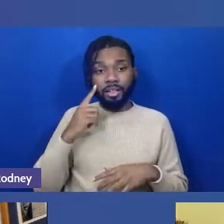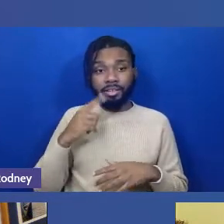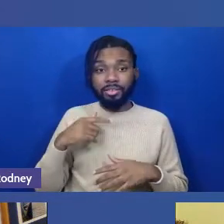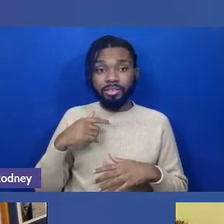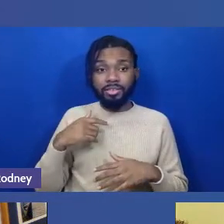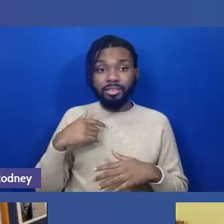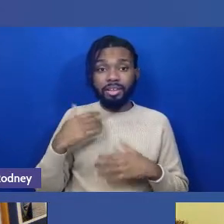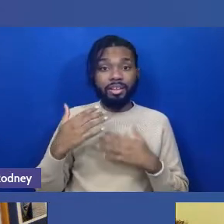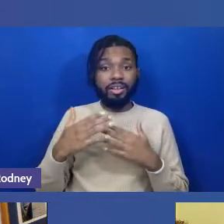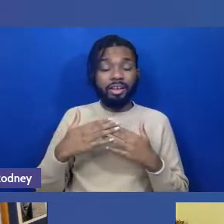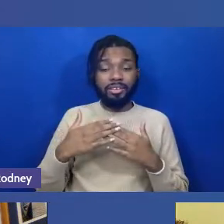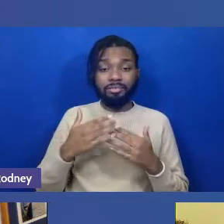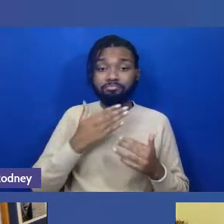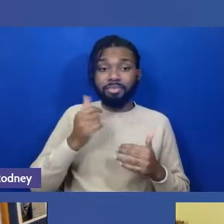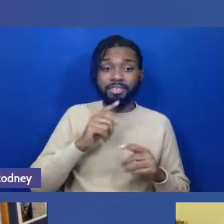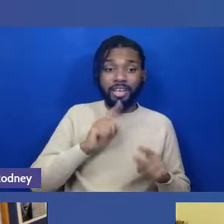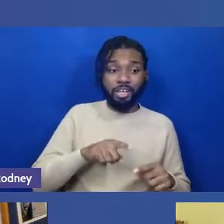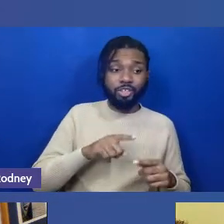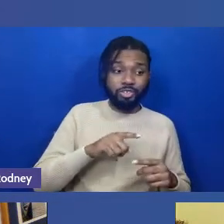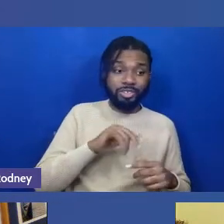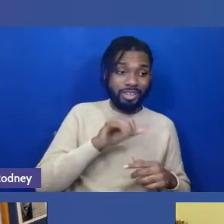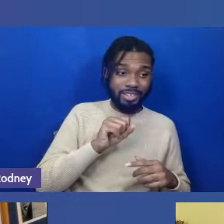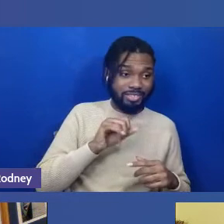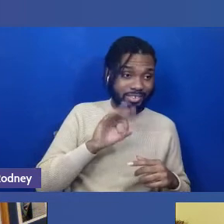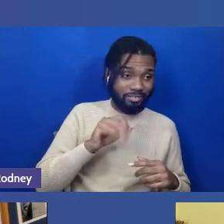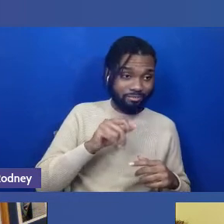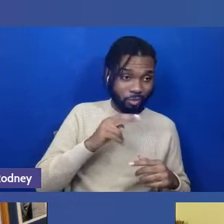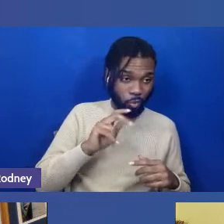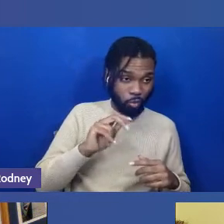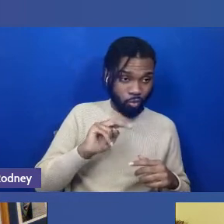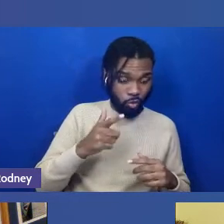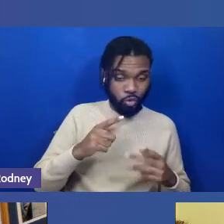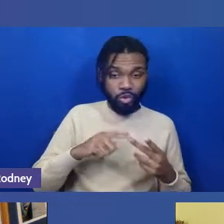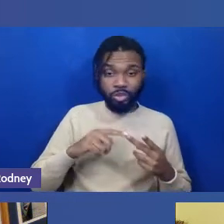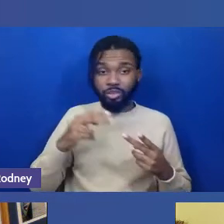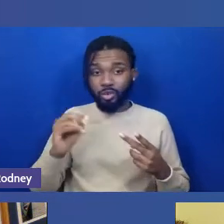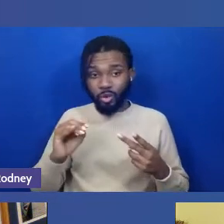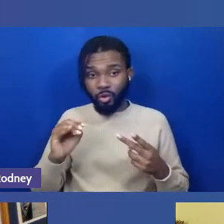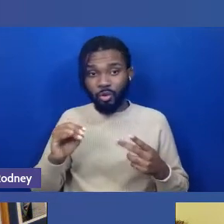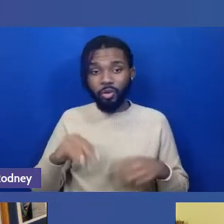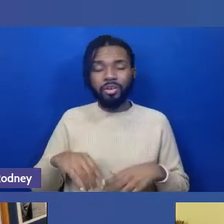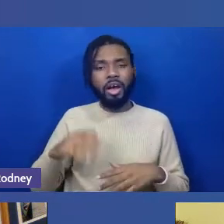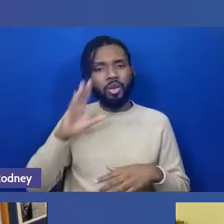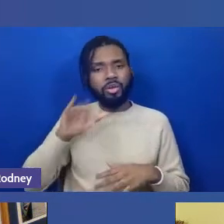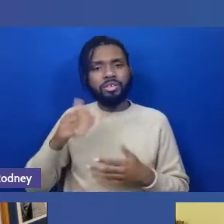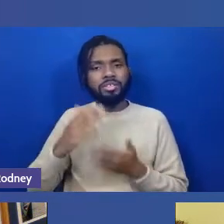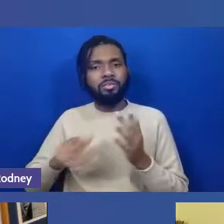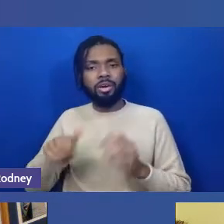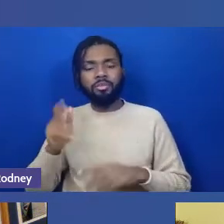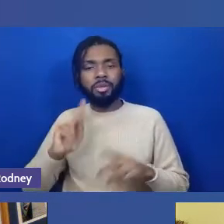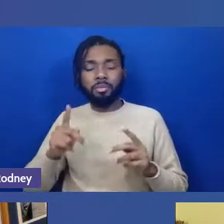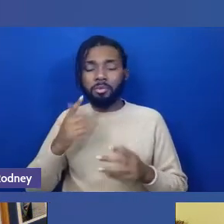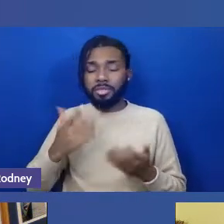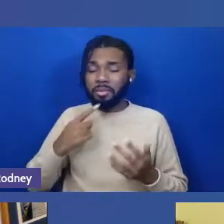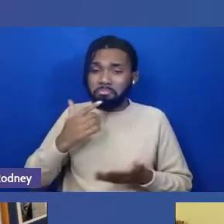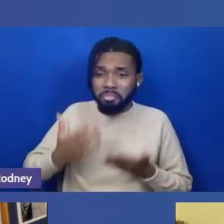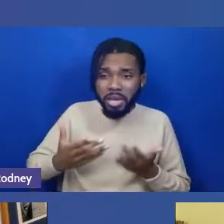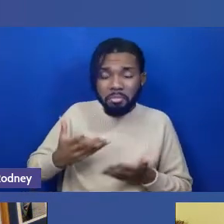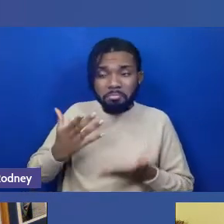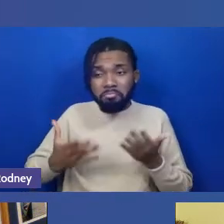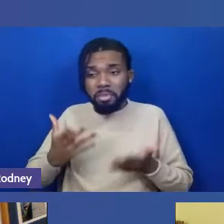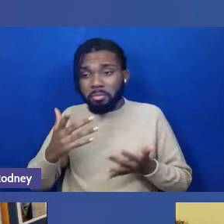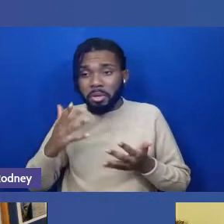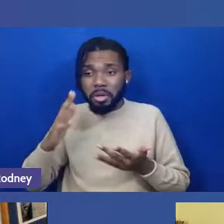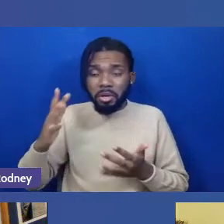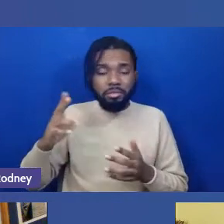no. You know, as opposed to this, like, oh, maybe, sort of, should we keep talking about it? No can